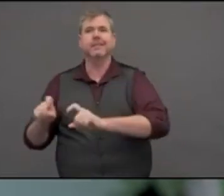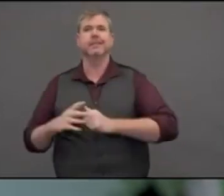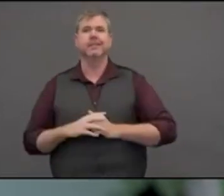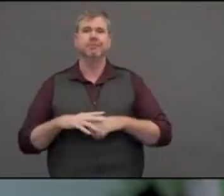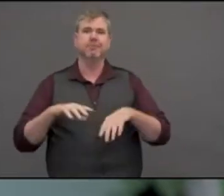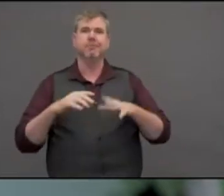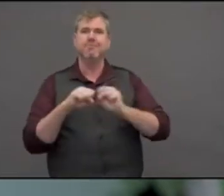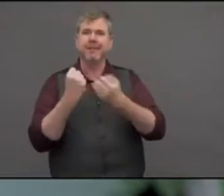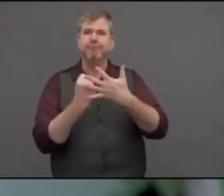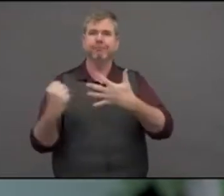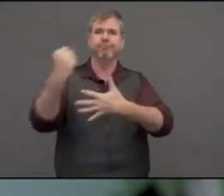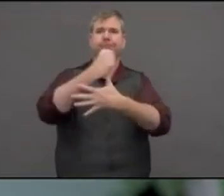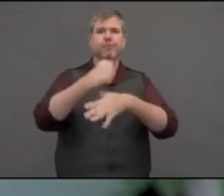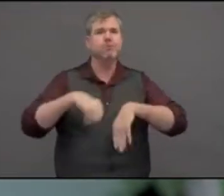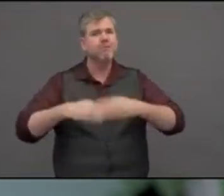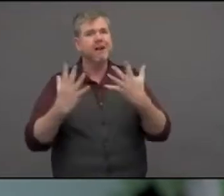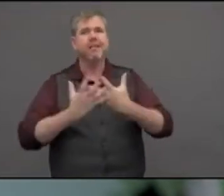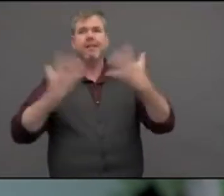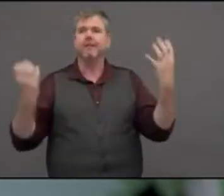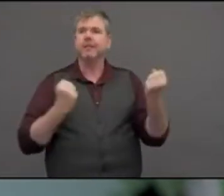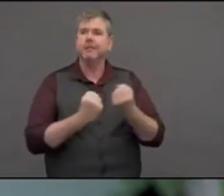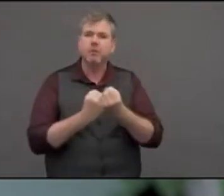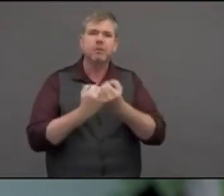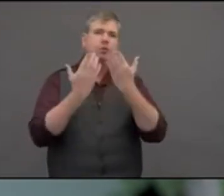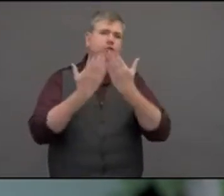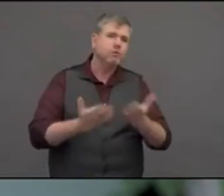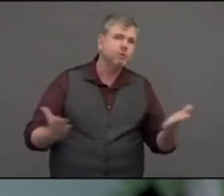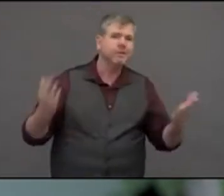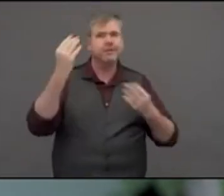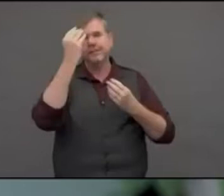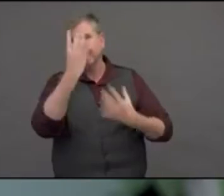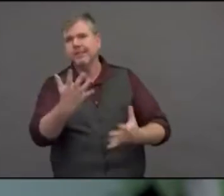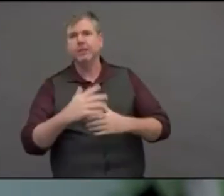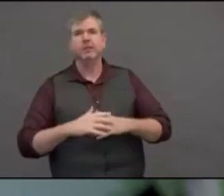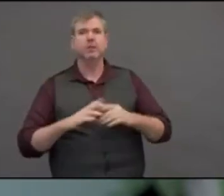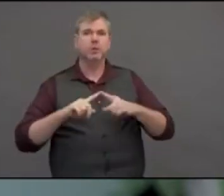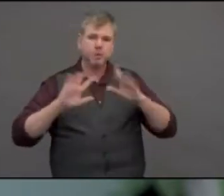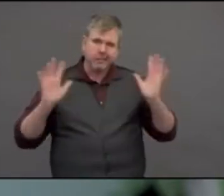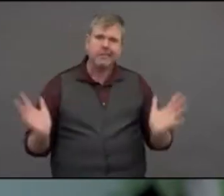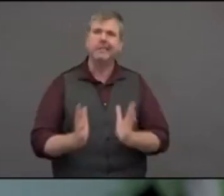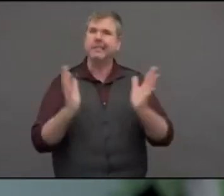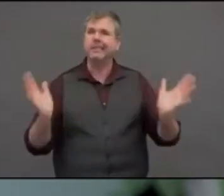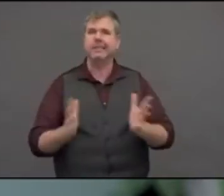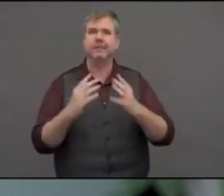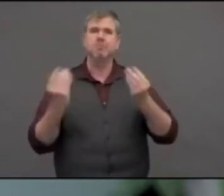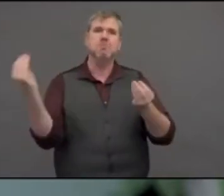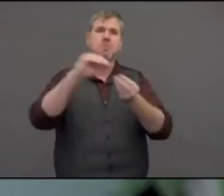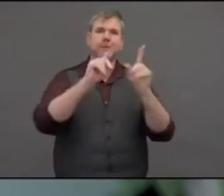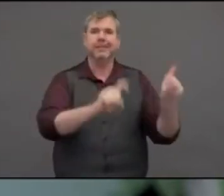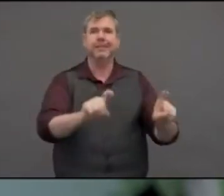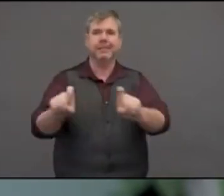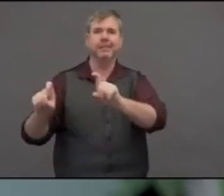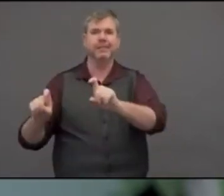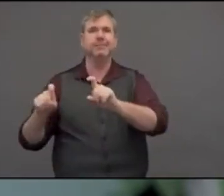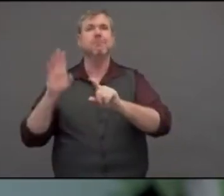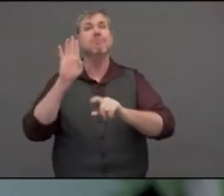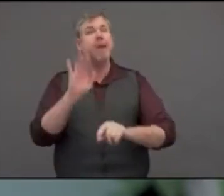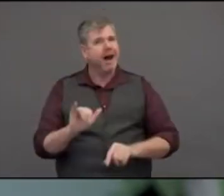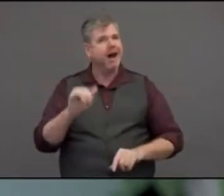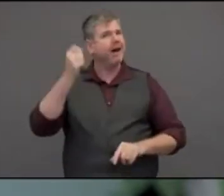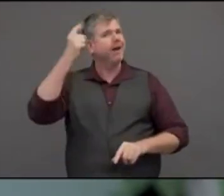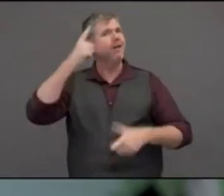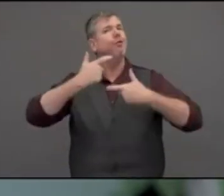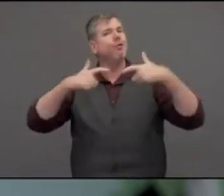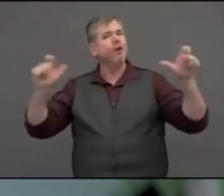lot of support and resources to promote testing by large healthcare systems. These are the systems that actually